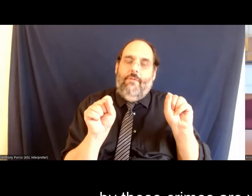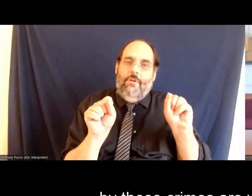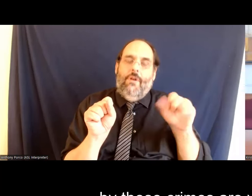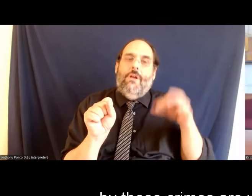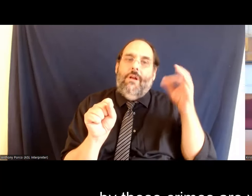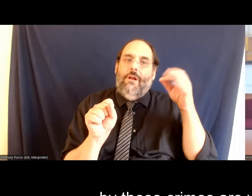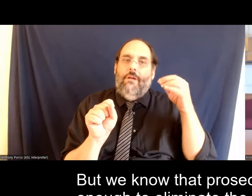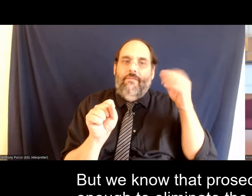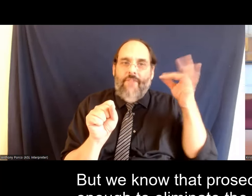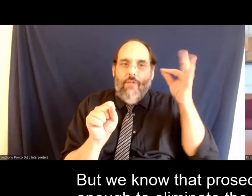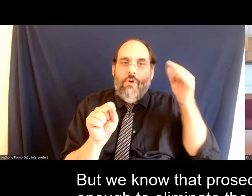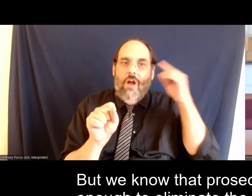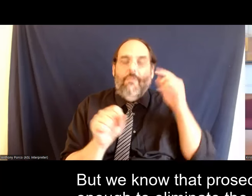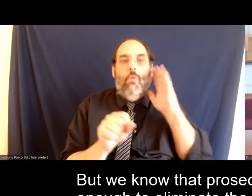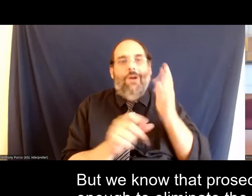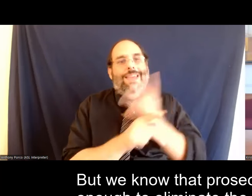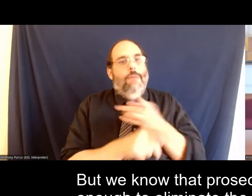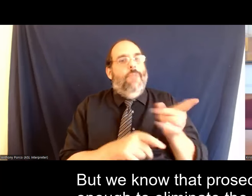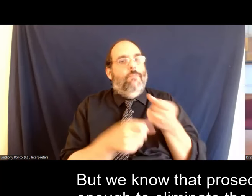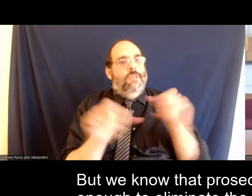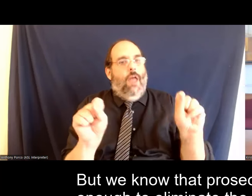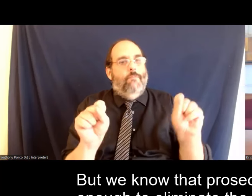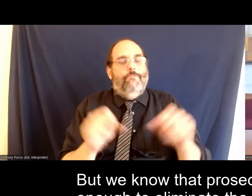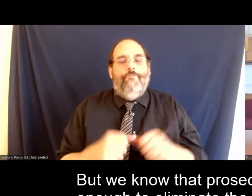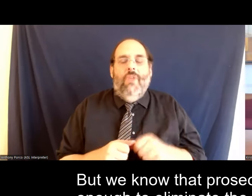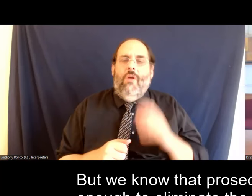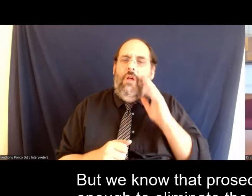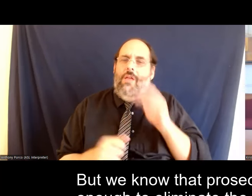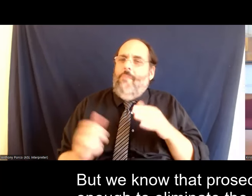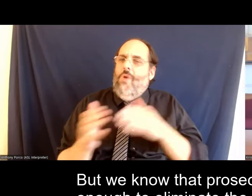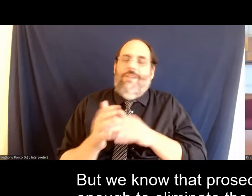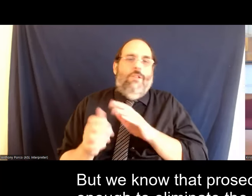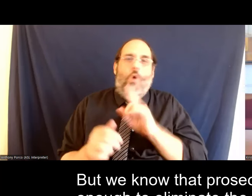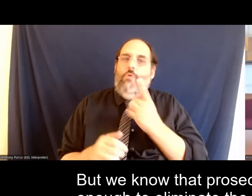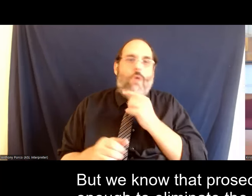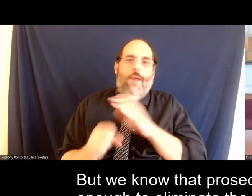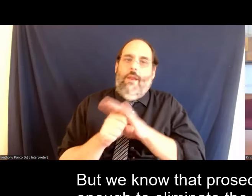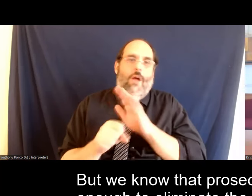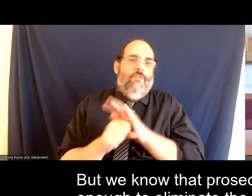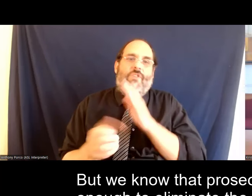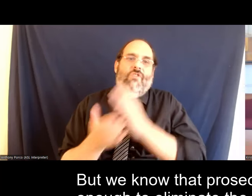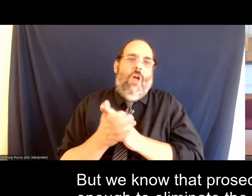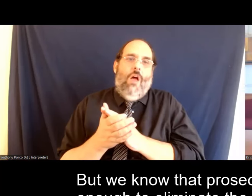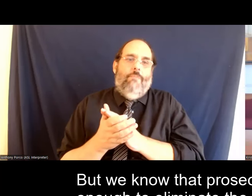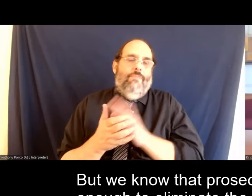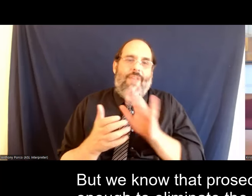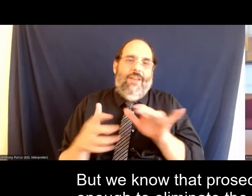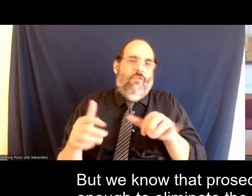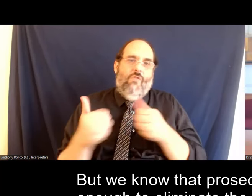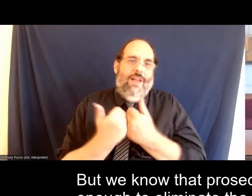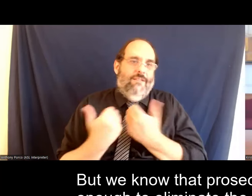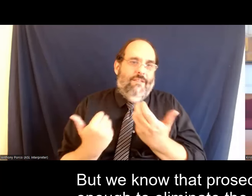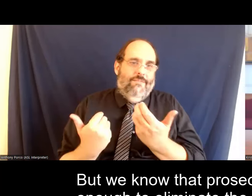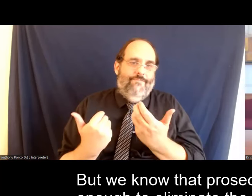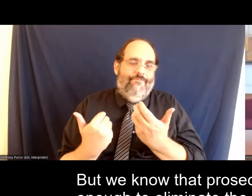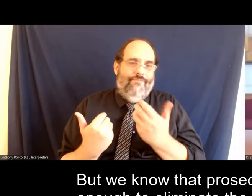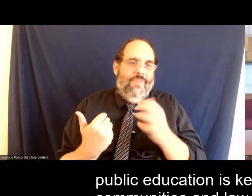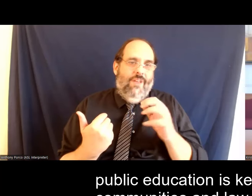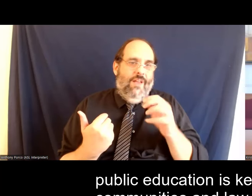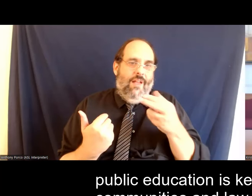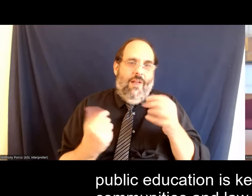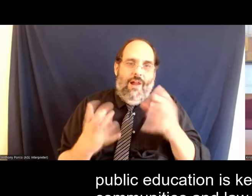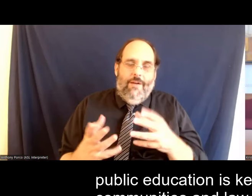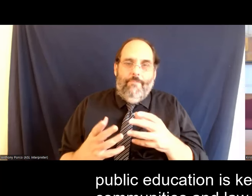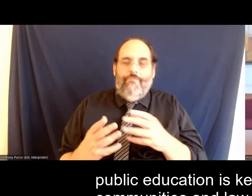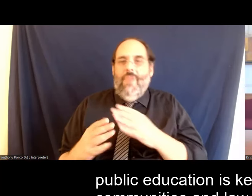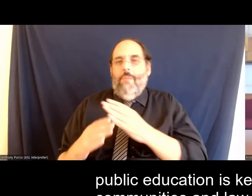government. But we know that prosecutions alone are not enough to eliminate the crisis of hate root and branch. Prevention and